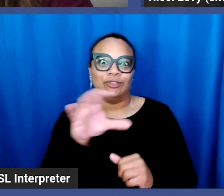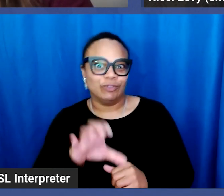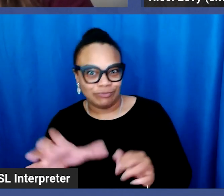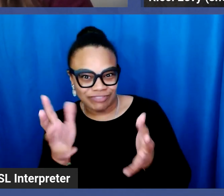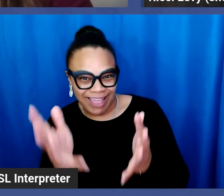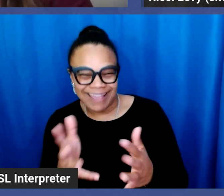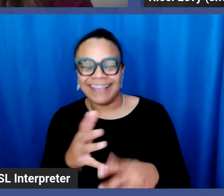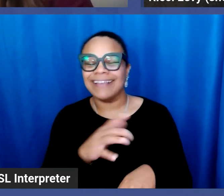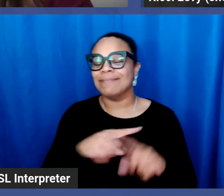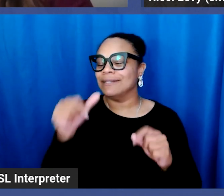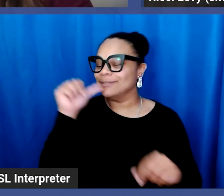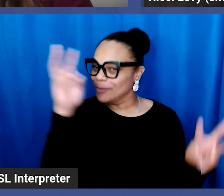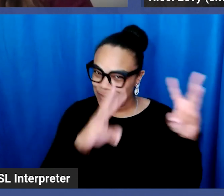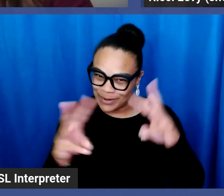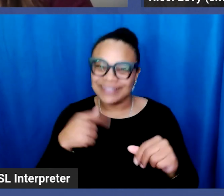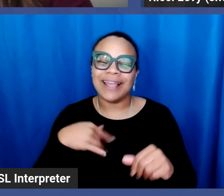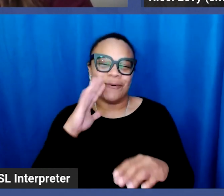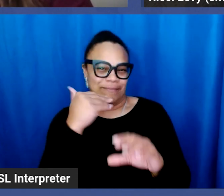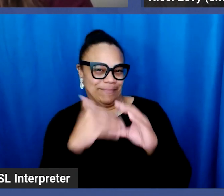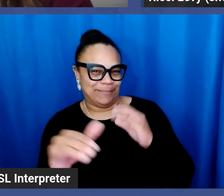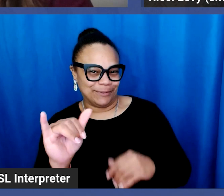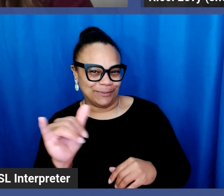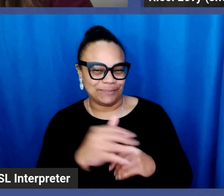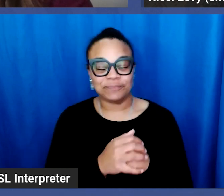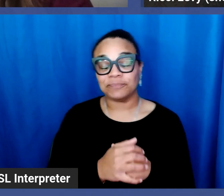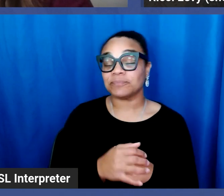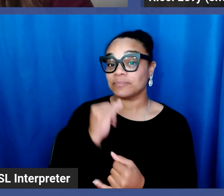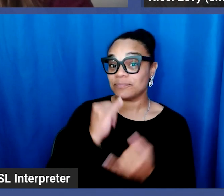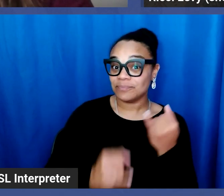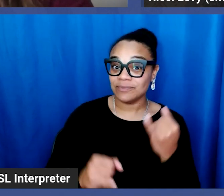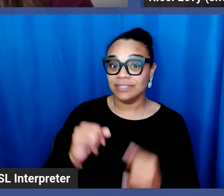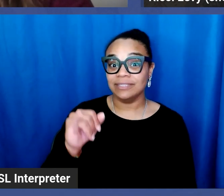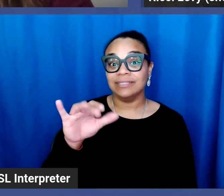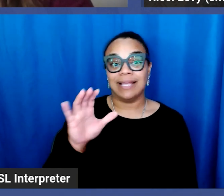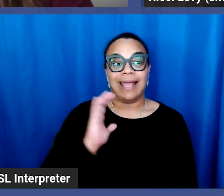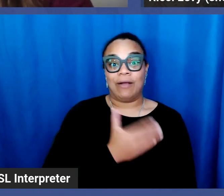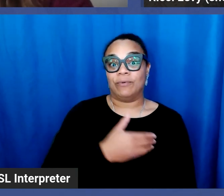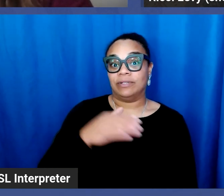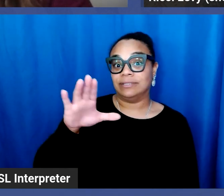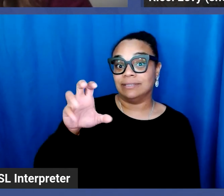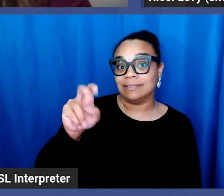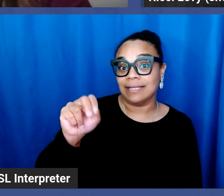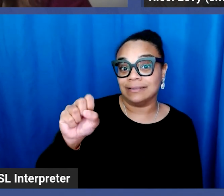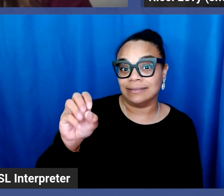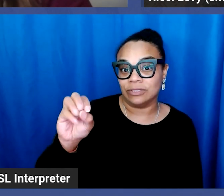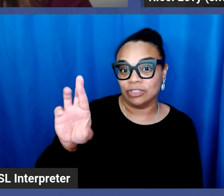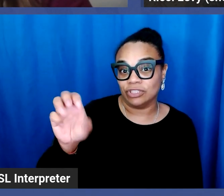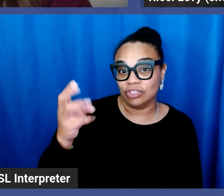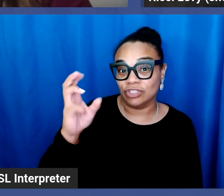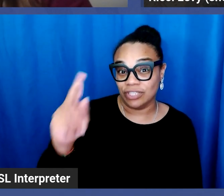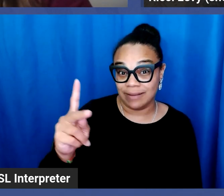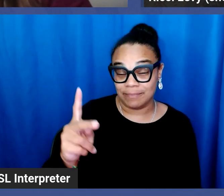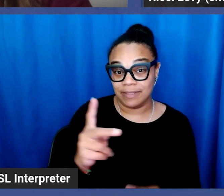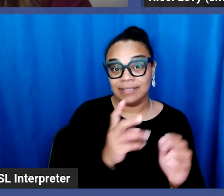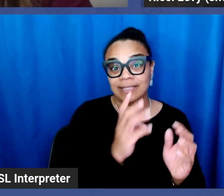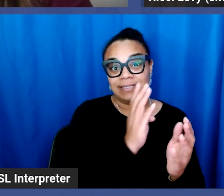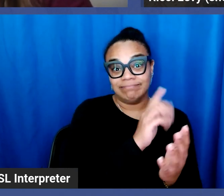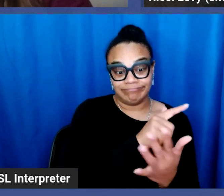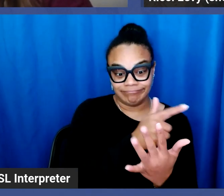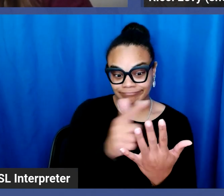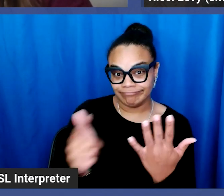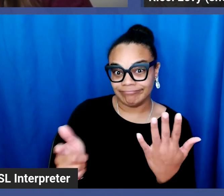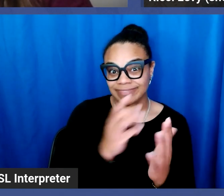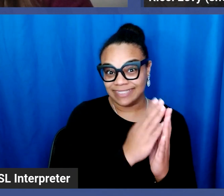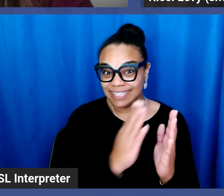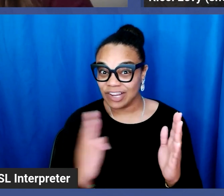way. Last but certainly not least, the censorship series, is actually celebrating its 2-year anniversary at the end of